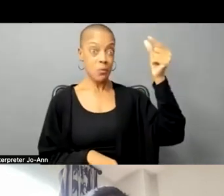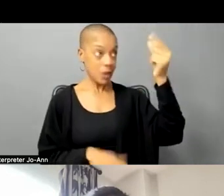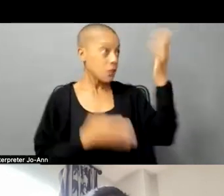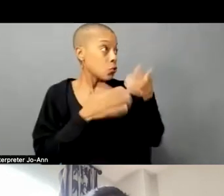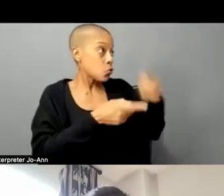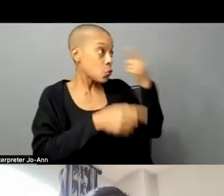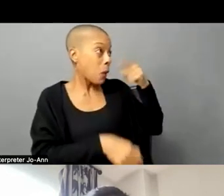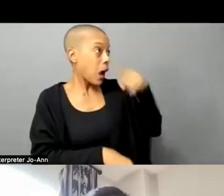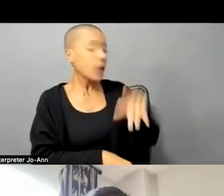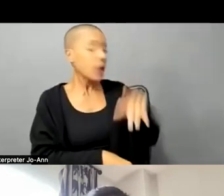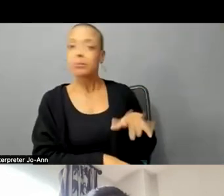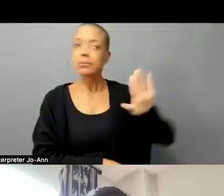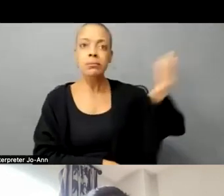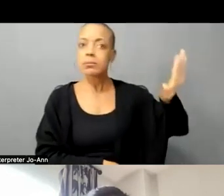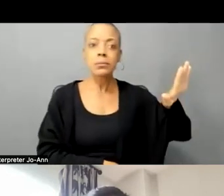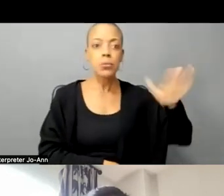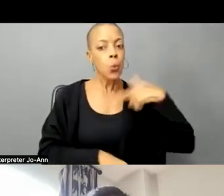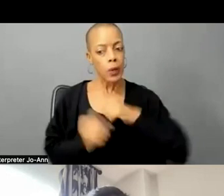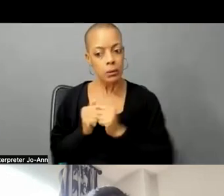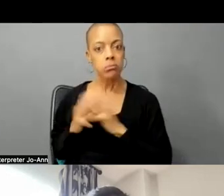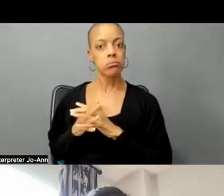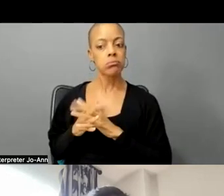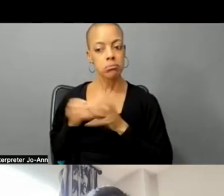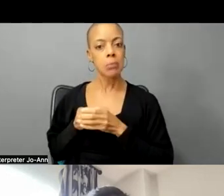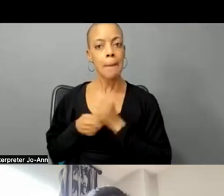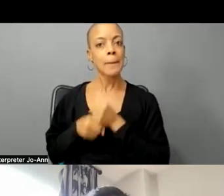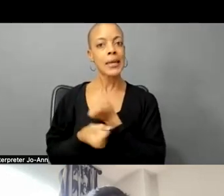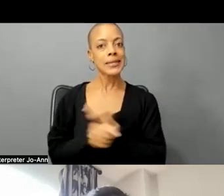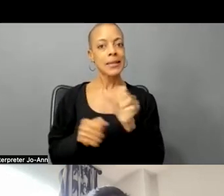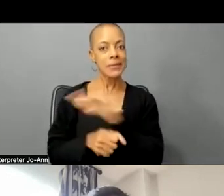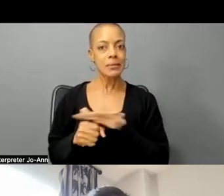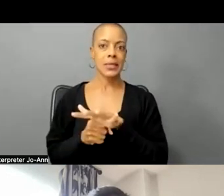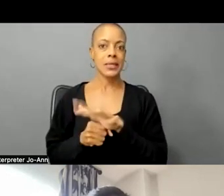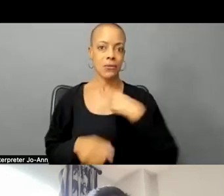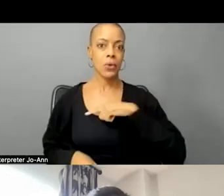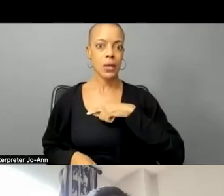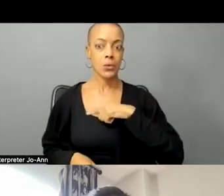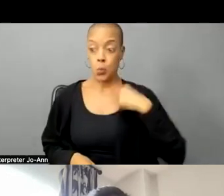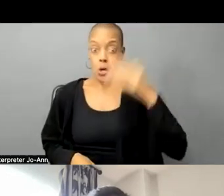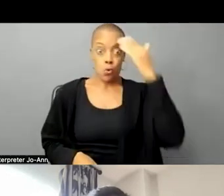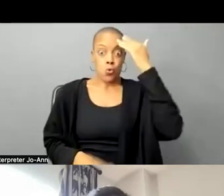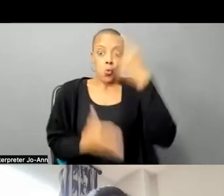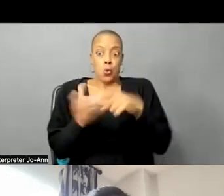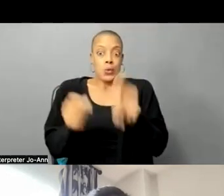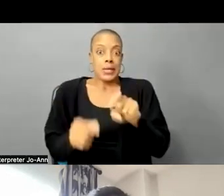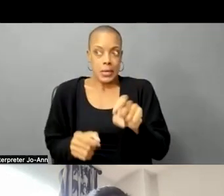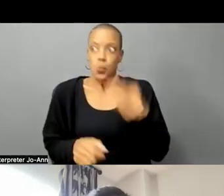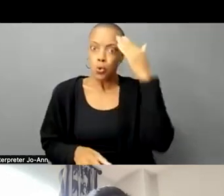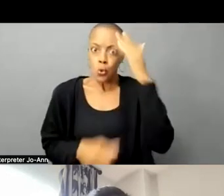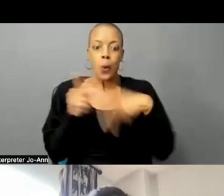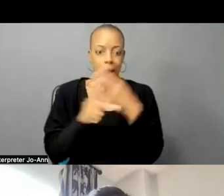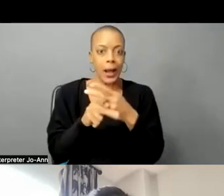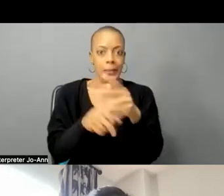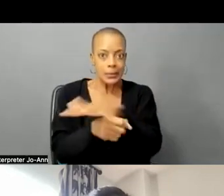to organize and create these safe spaces for us because we know what we need. We know the kind of spaces we need. And